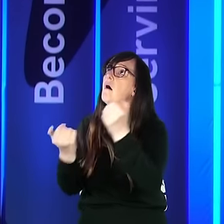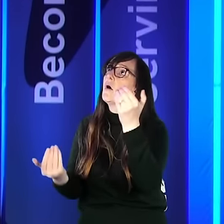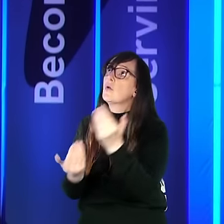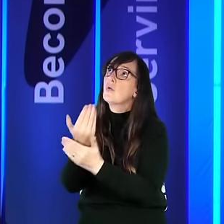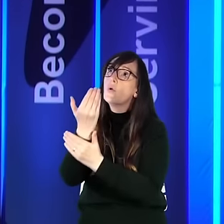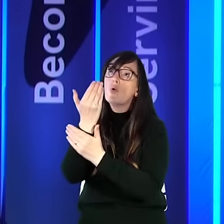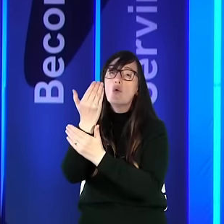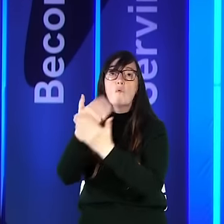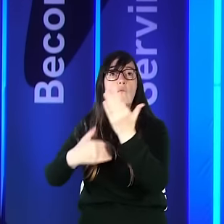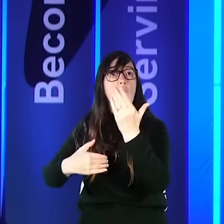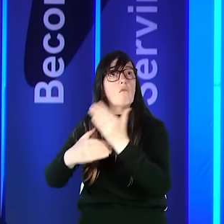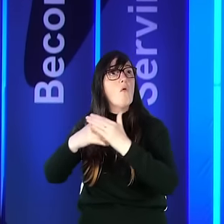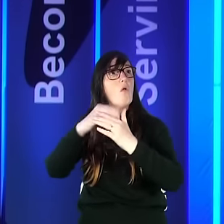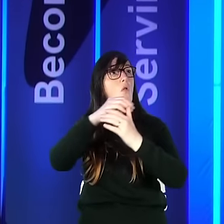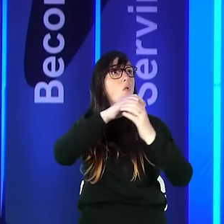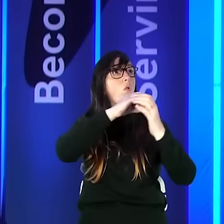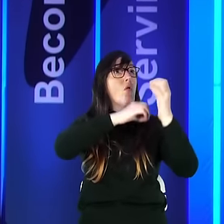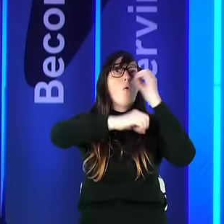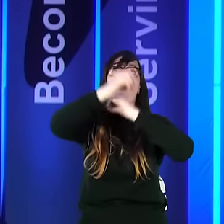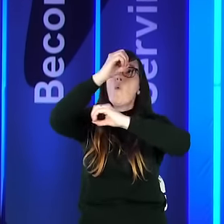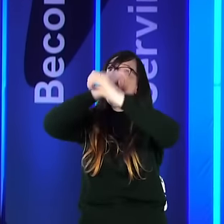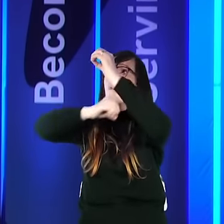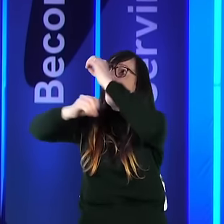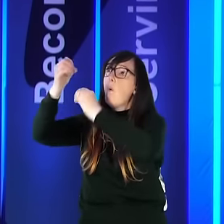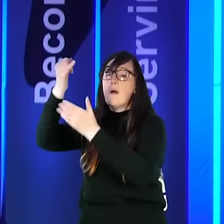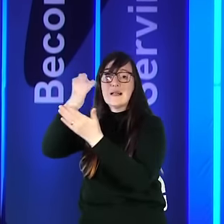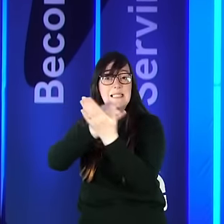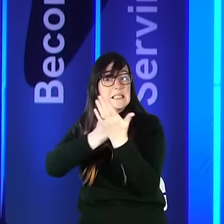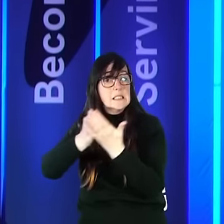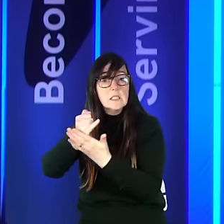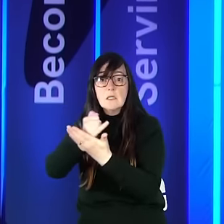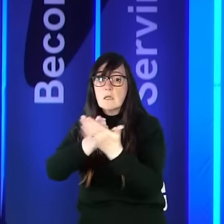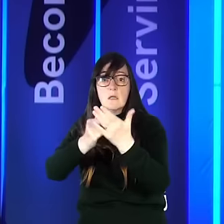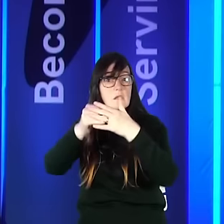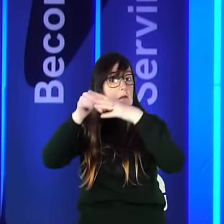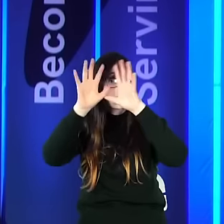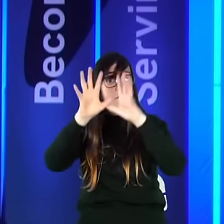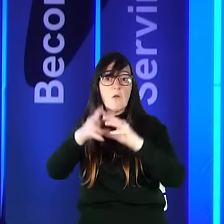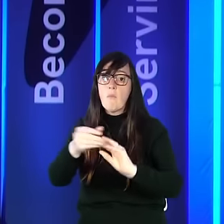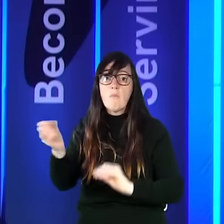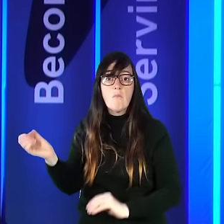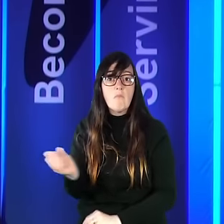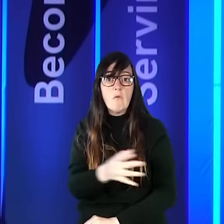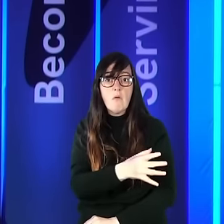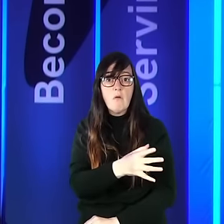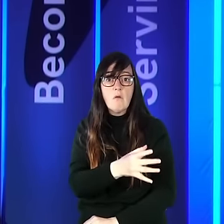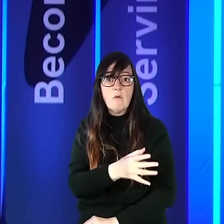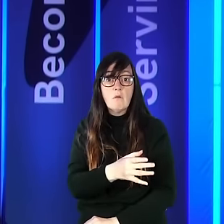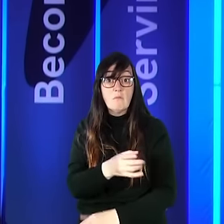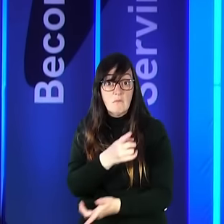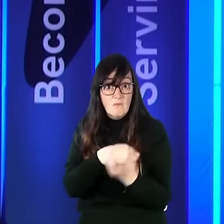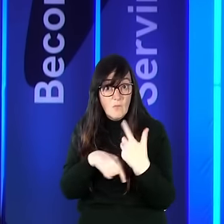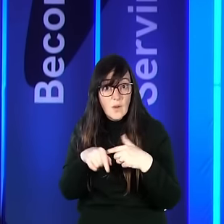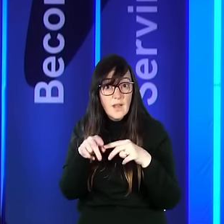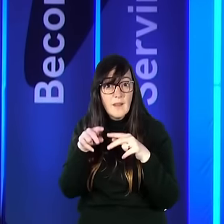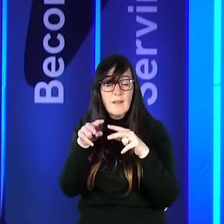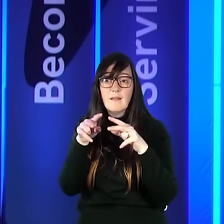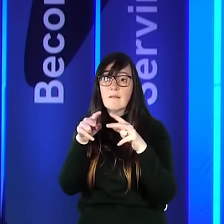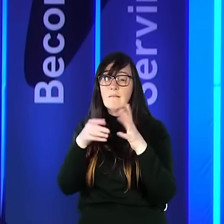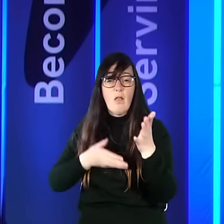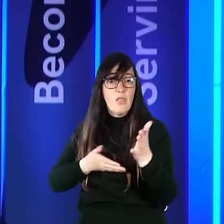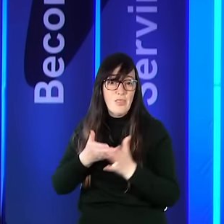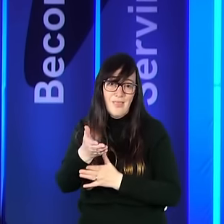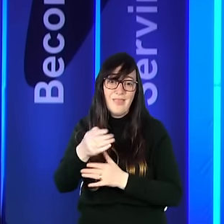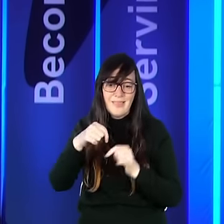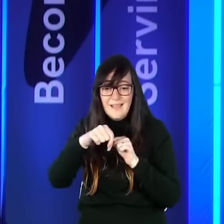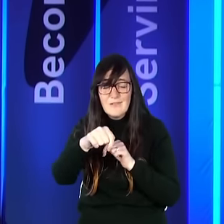So if we are in awe at the beauty of the lakes and the mountains of Cumbria, and we should be in awe, and I hope you get a chance to be in awe this week,